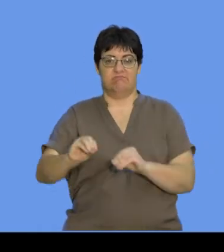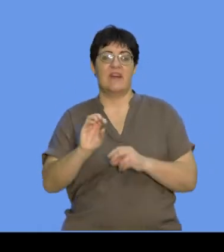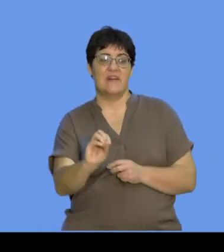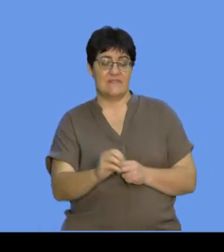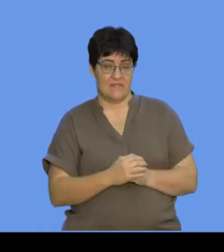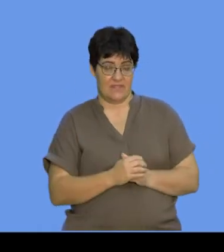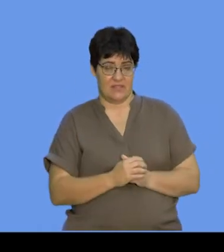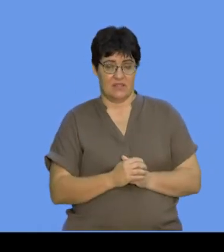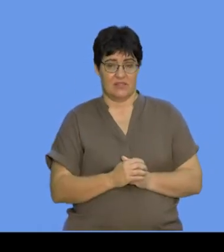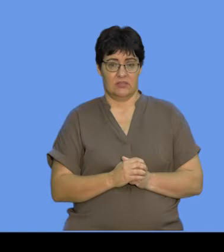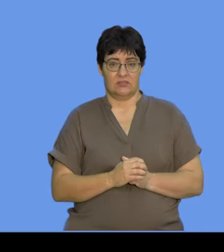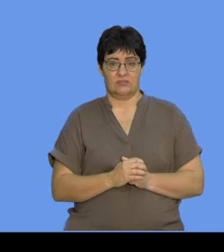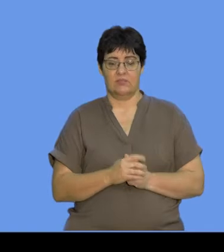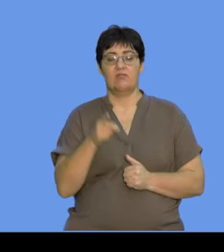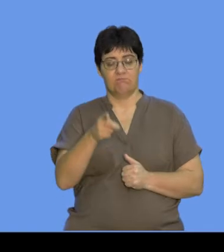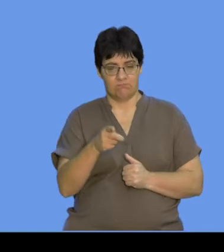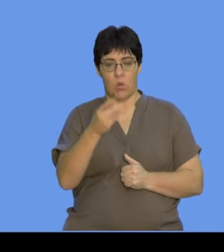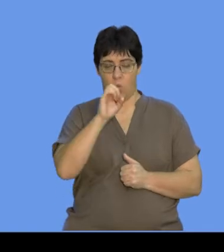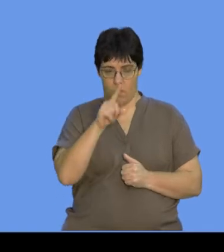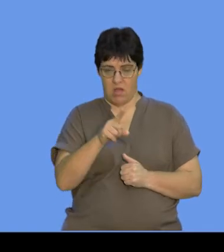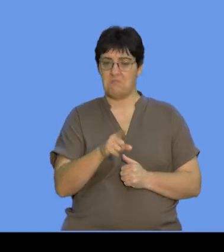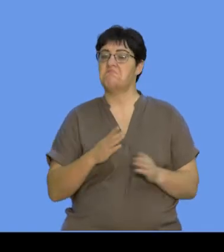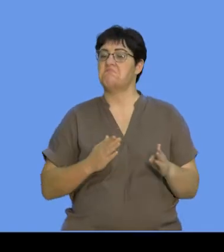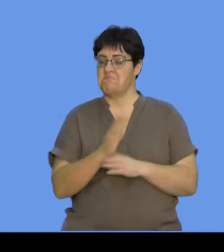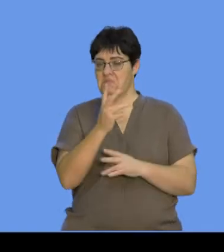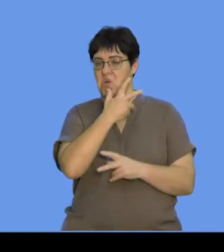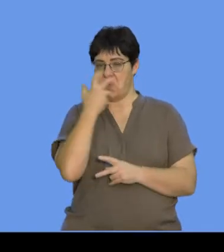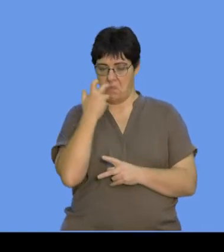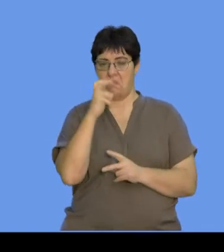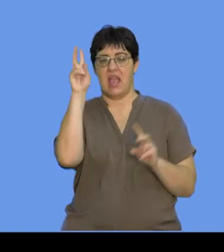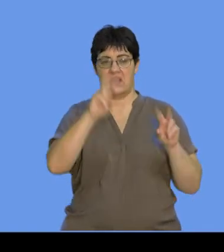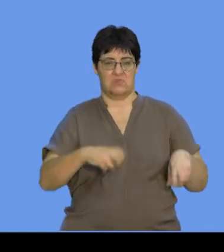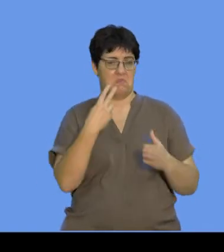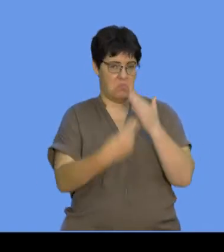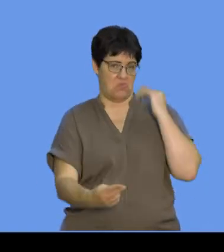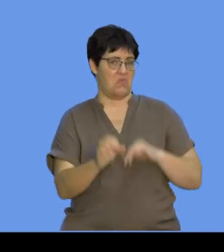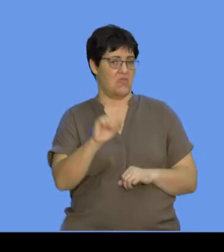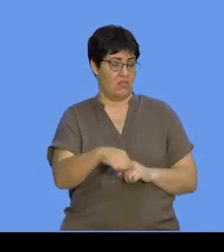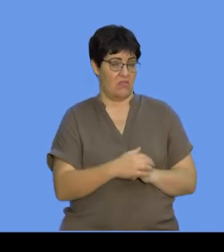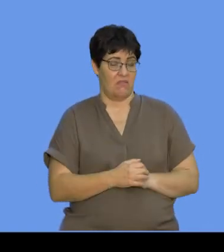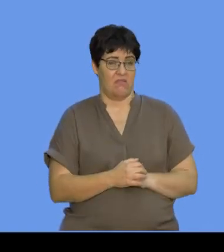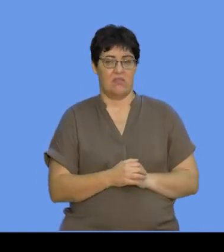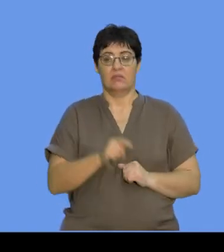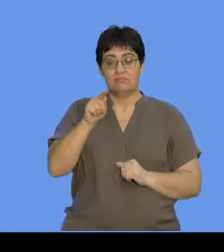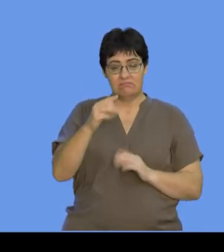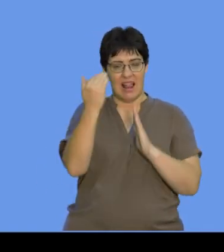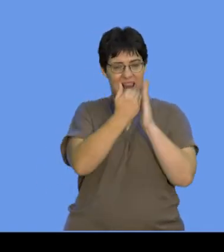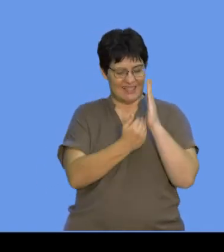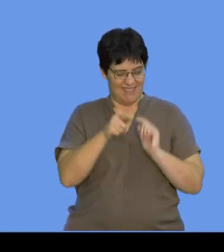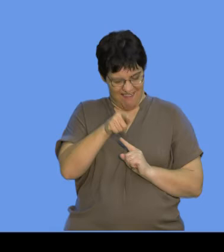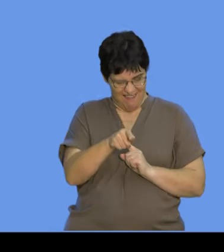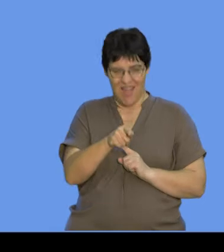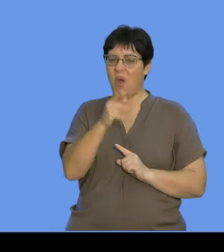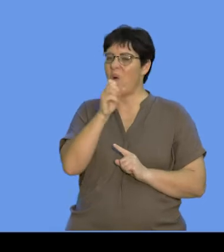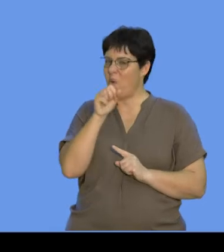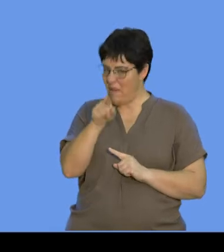copper is actually a good conductor of heat as well as electricity. So from the list, we can identify that